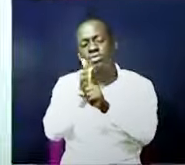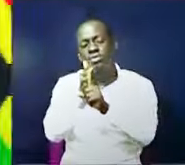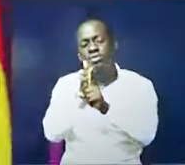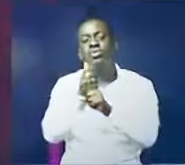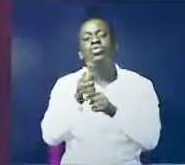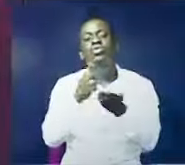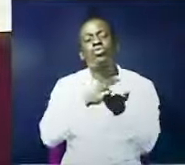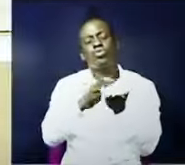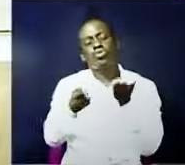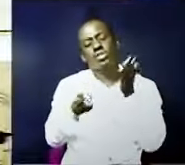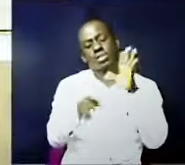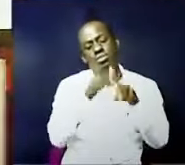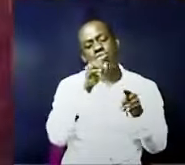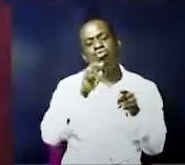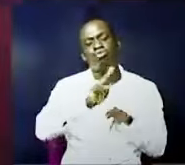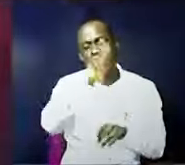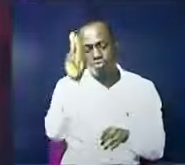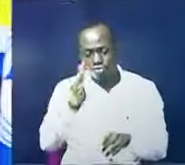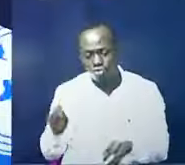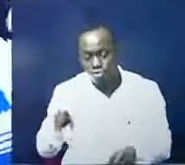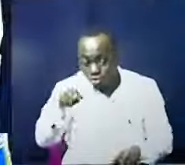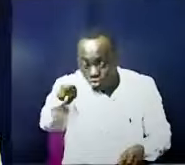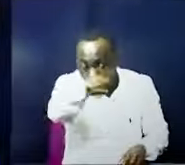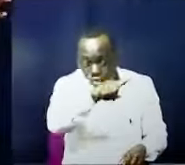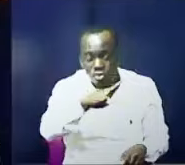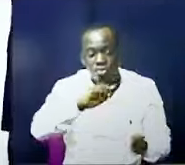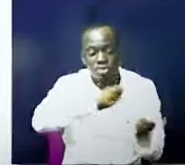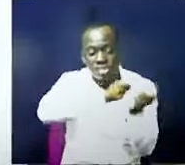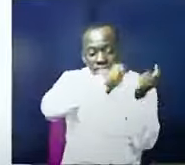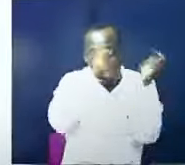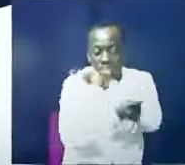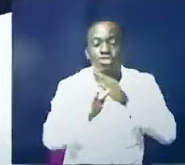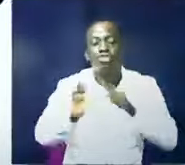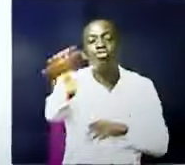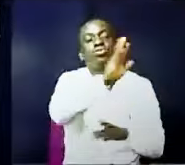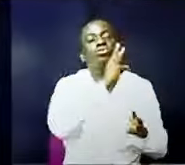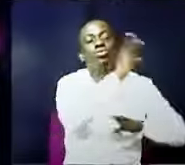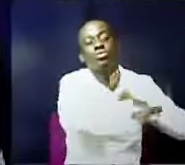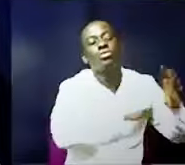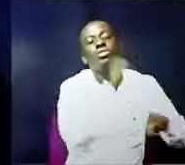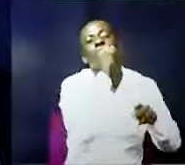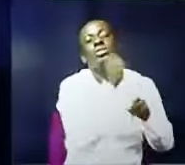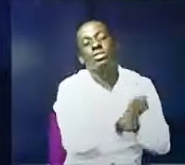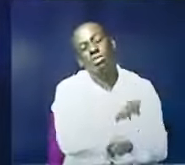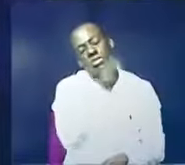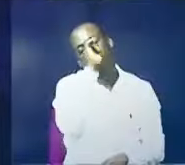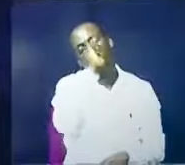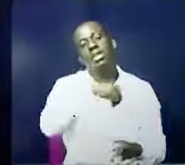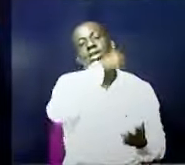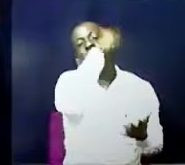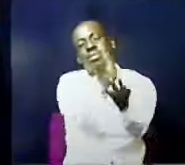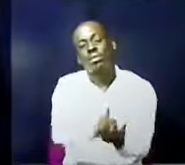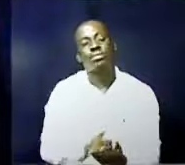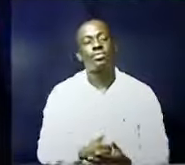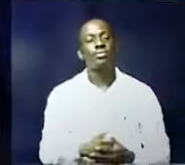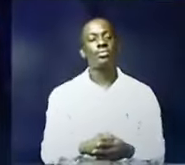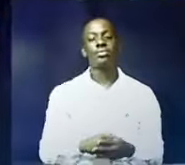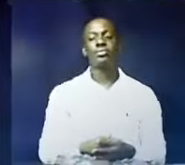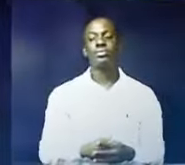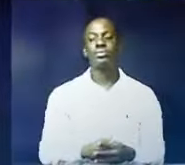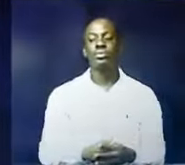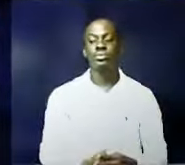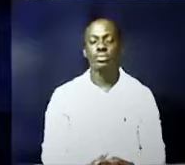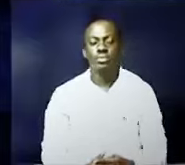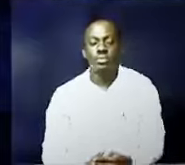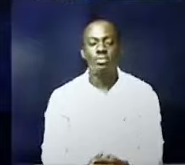me personality. I say, "Yeah, na wa freya na bitumem na embra ye ye pie wa nam yesi ma ho kwan na ho kron kron